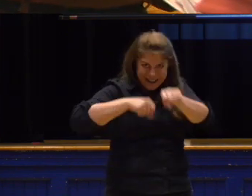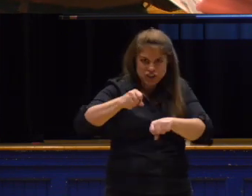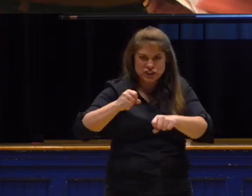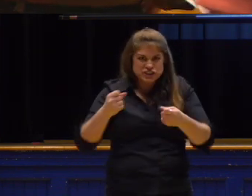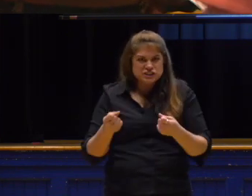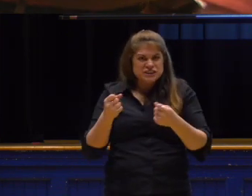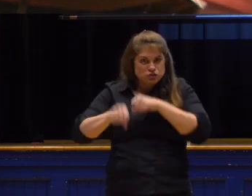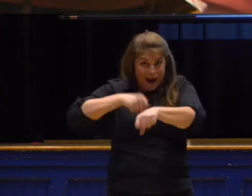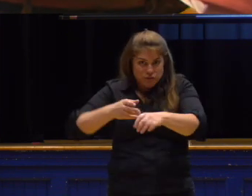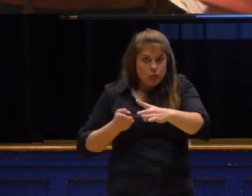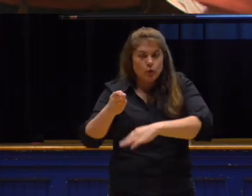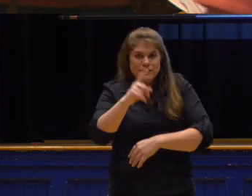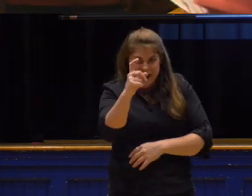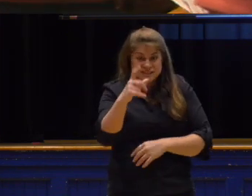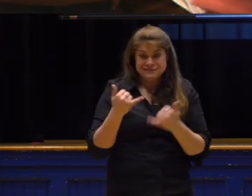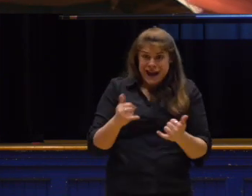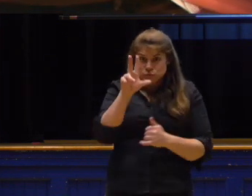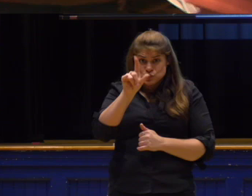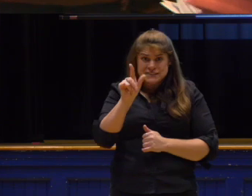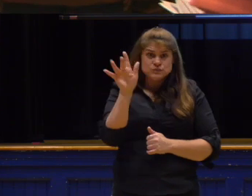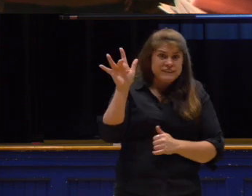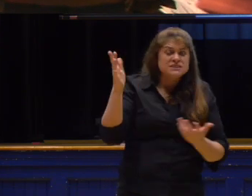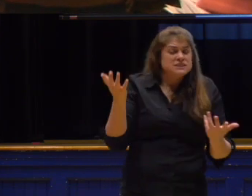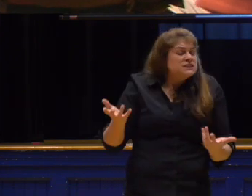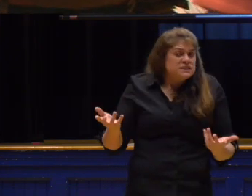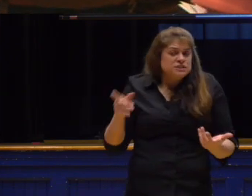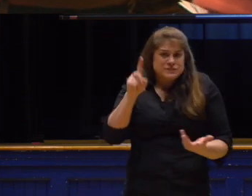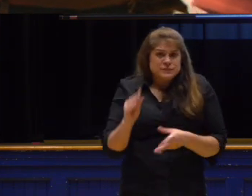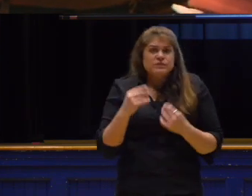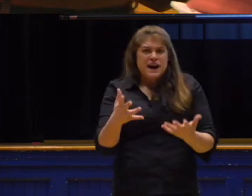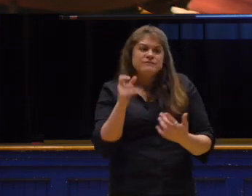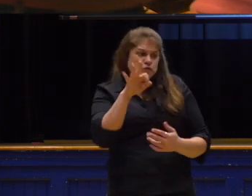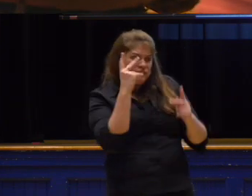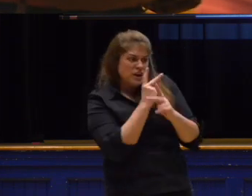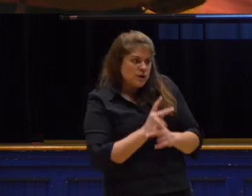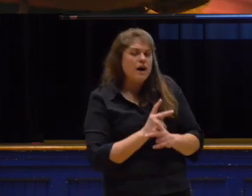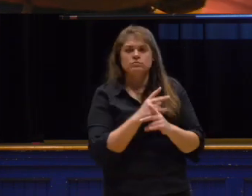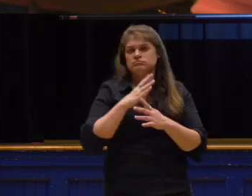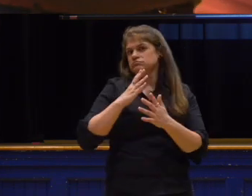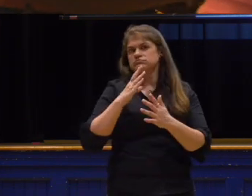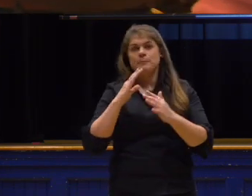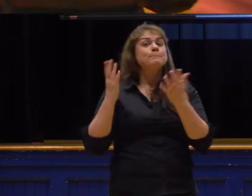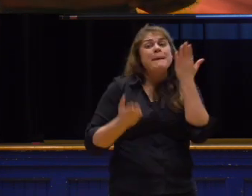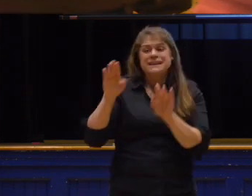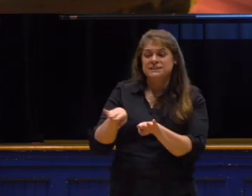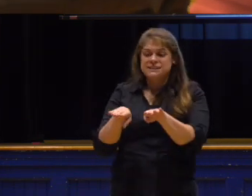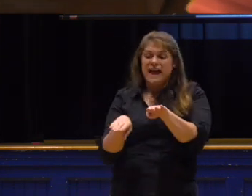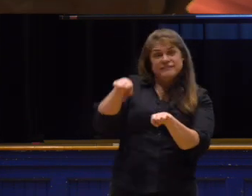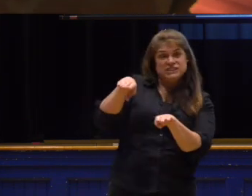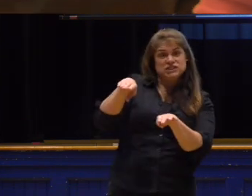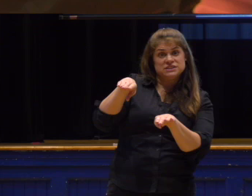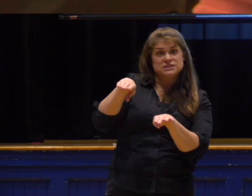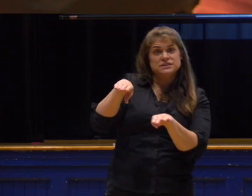the X. I mean, come on, guys. In this day and age, we really do need that. So if you can provide it somehow, or at least some kind of